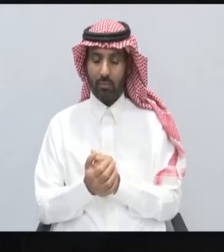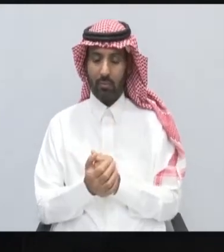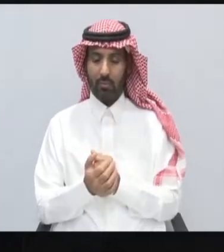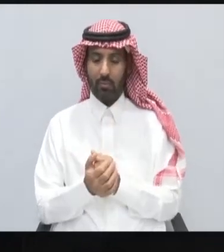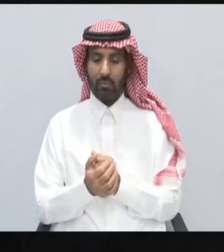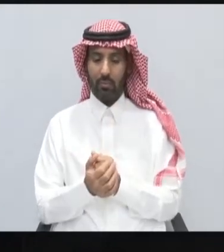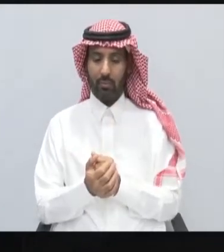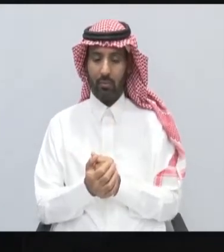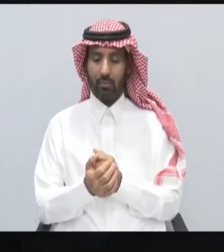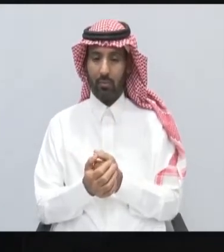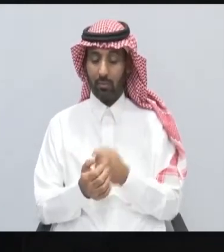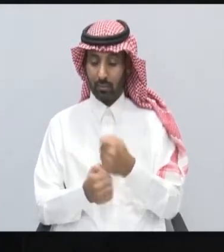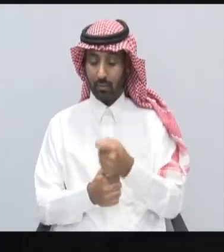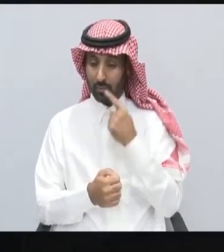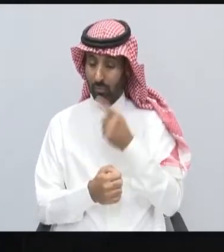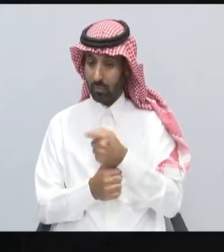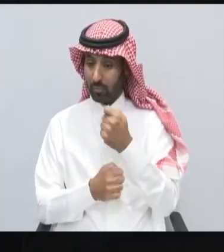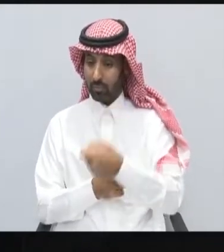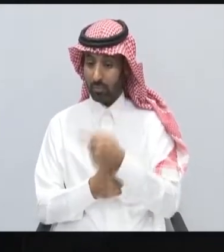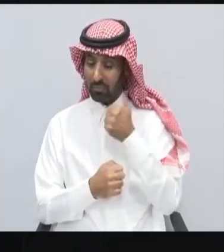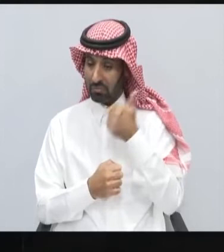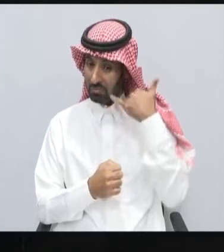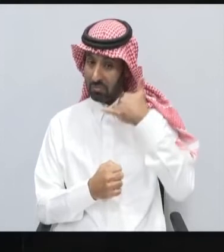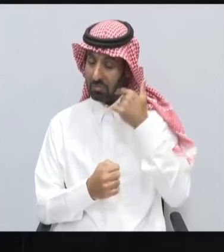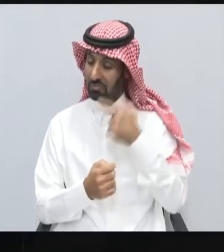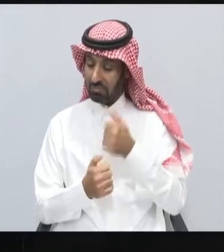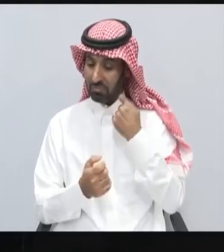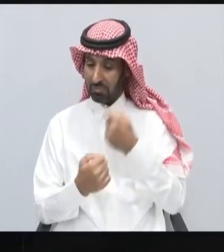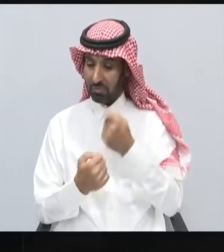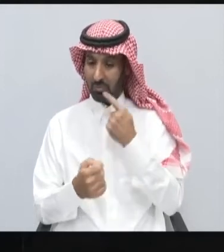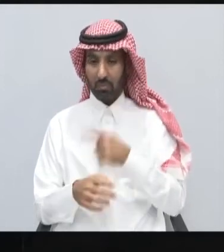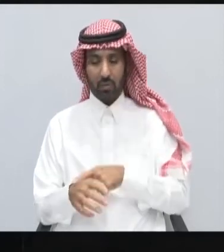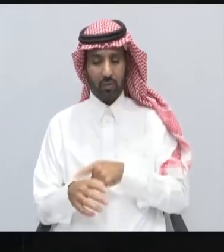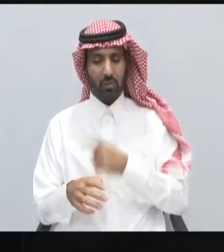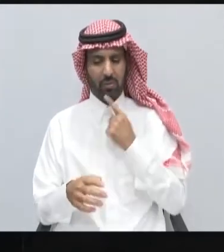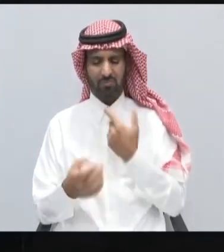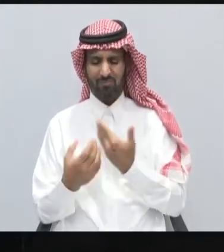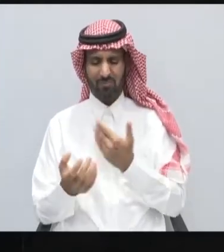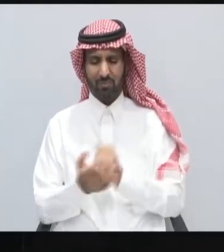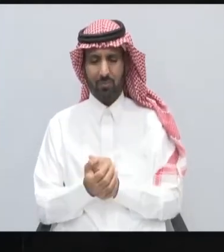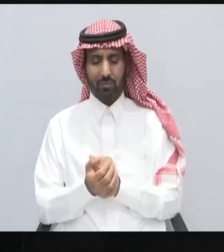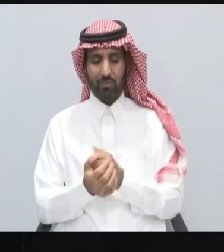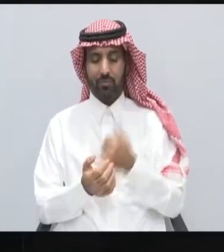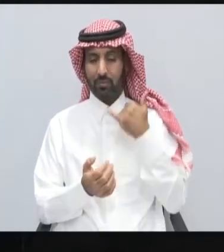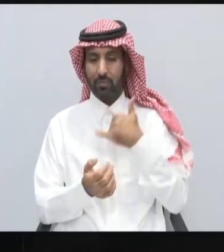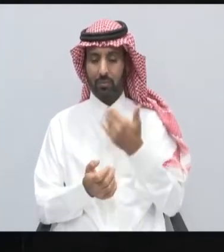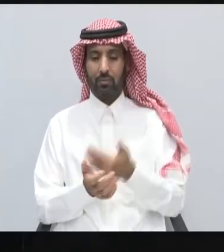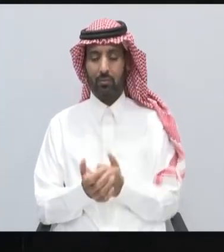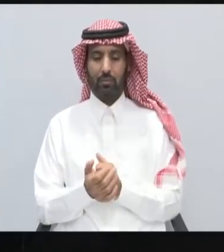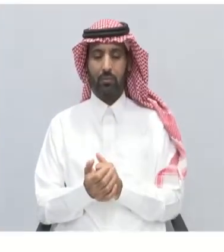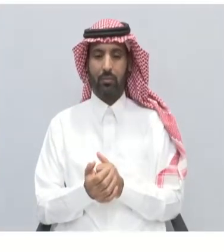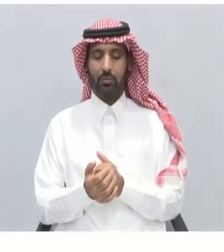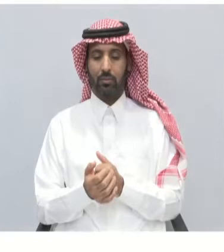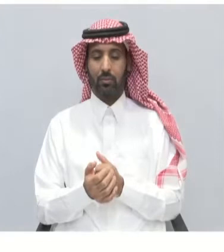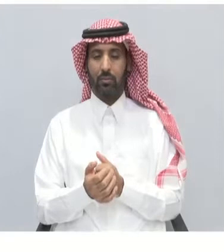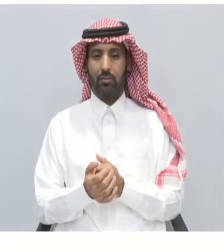for example, buying this product? It's a very good product, and you don't have time to this. So this is one of the things they